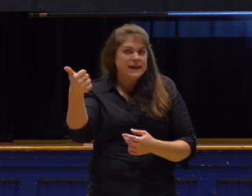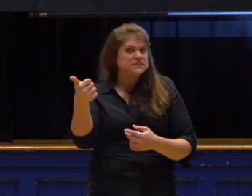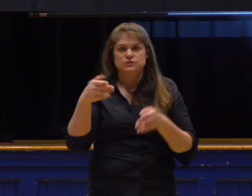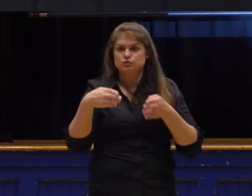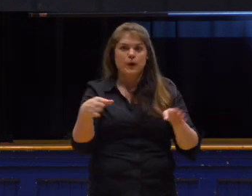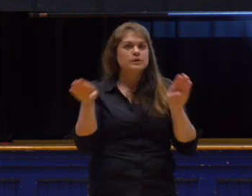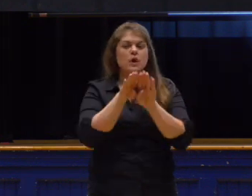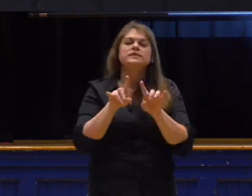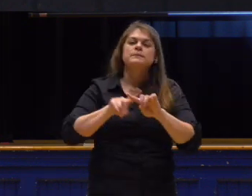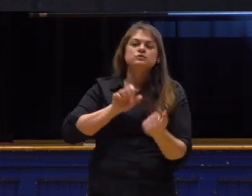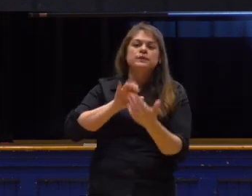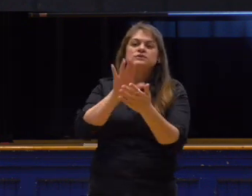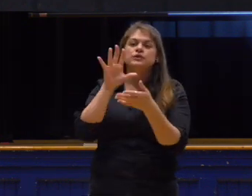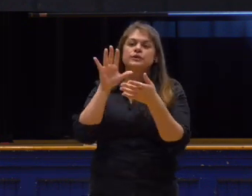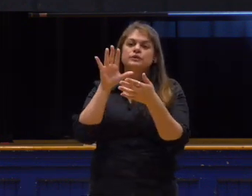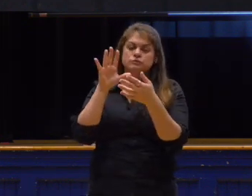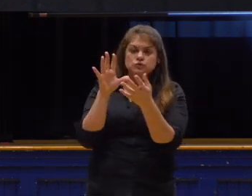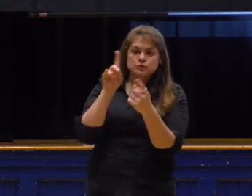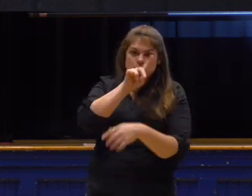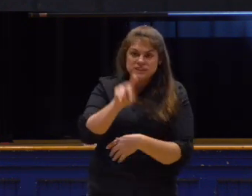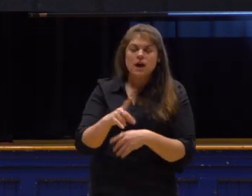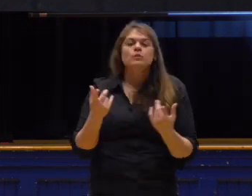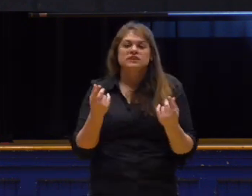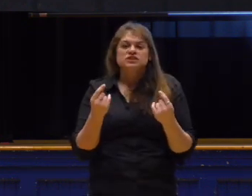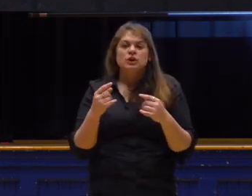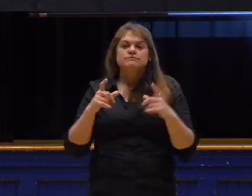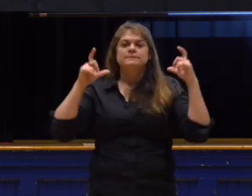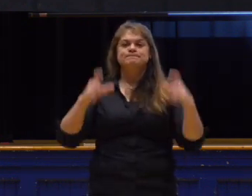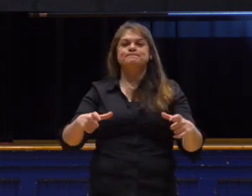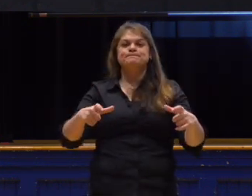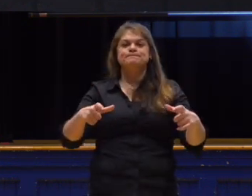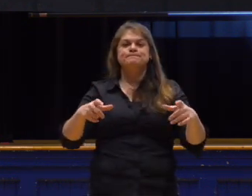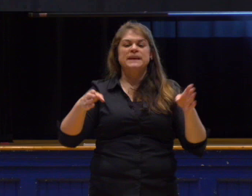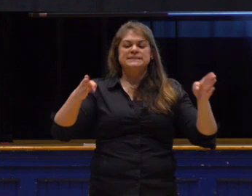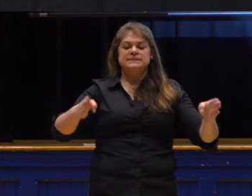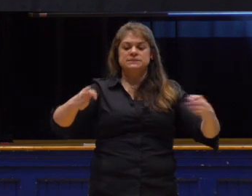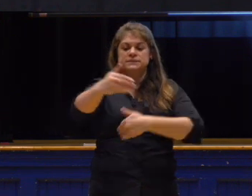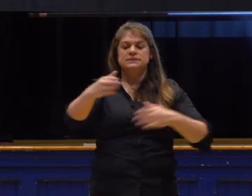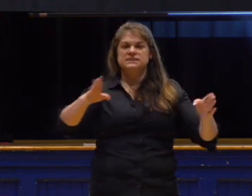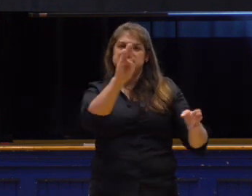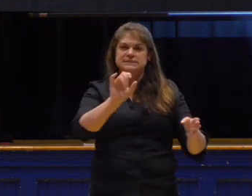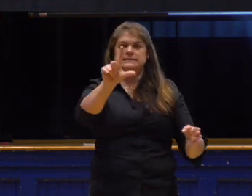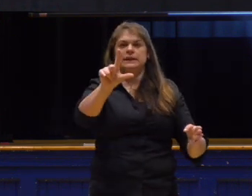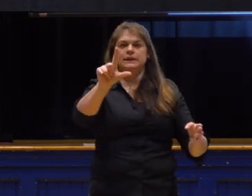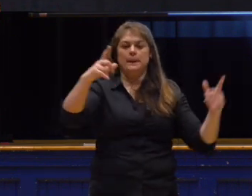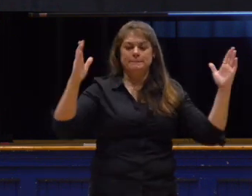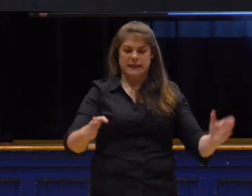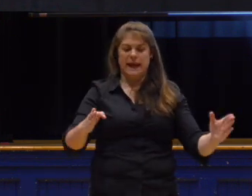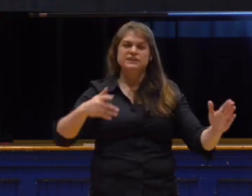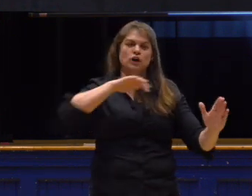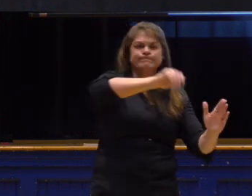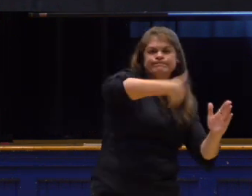But to address your question on the trenching, typically what they'll do is they'll put steel plates. So they might dig halfway, take a lane, put a steel plate,